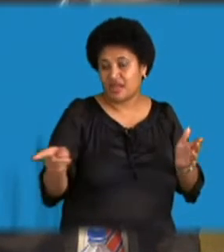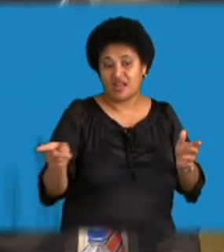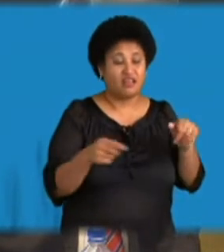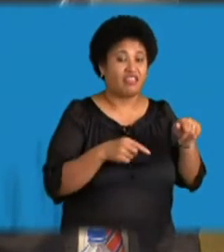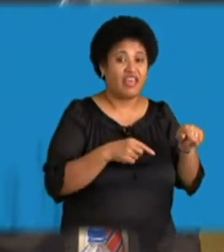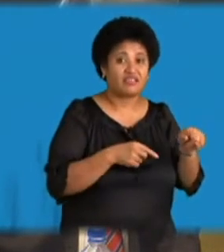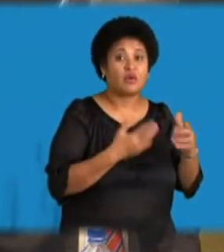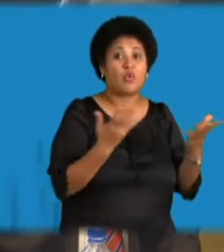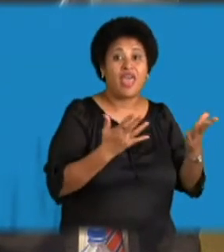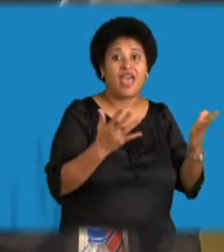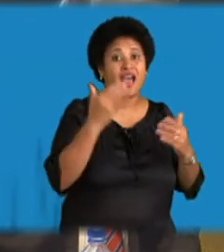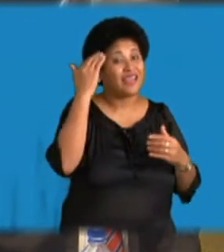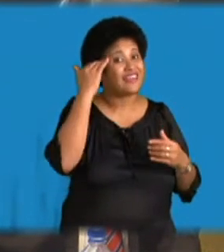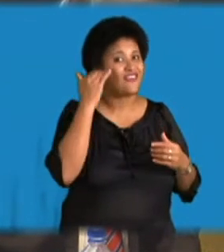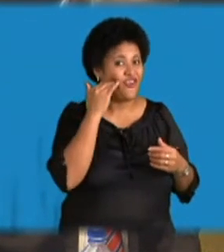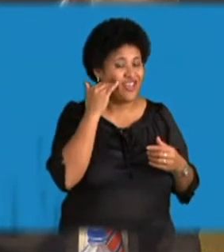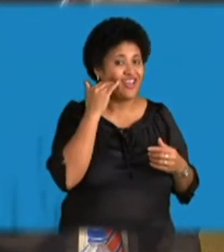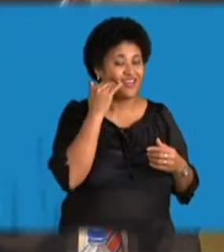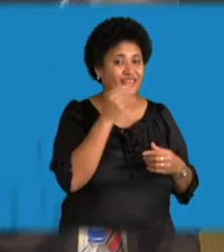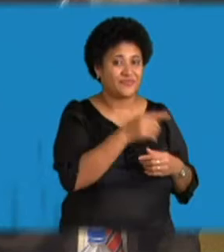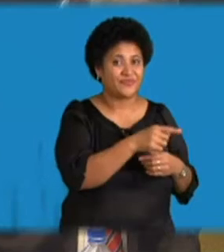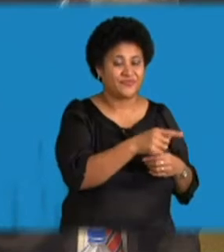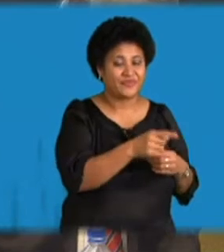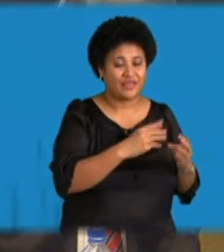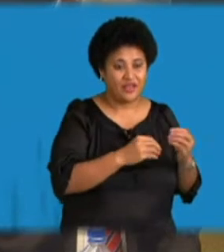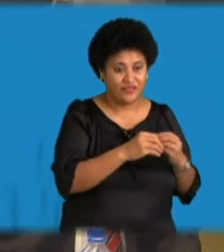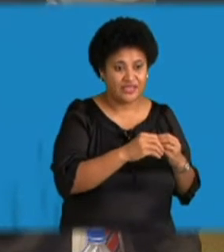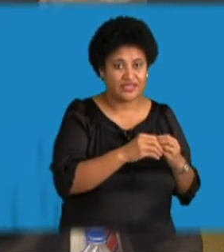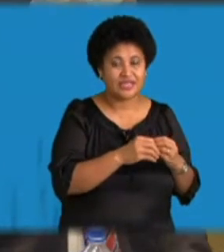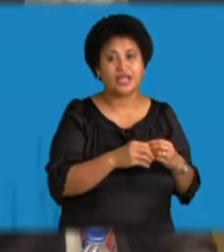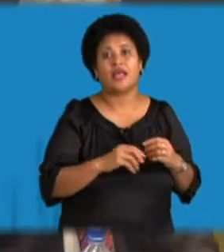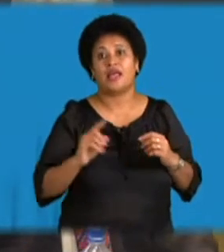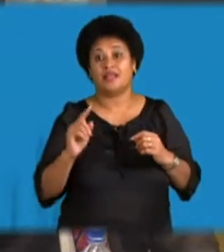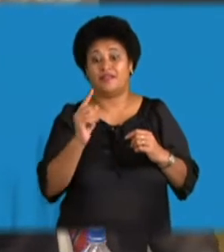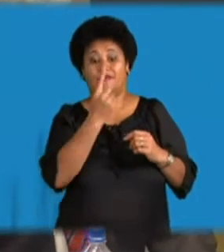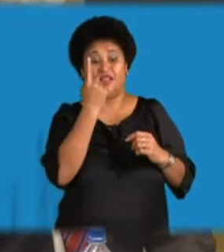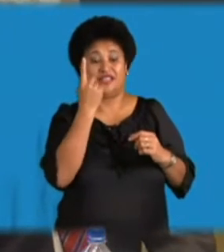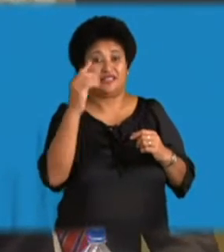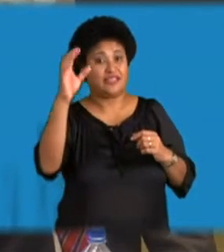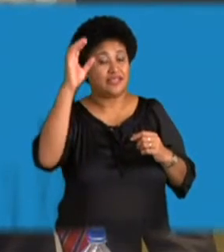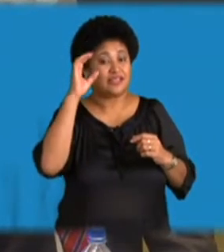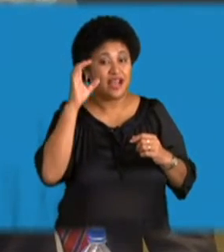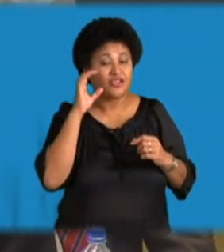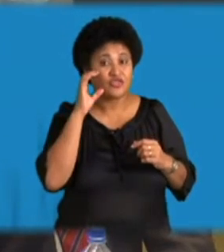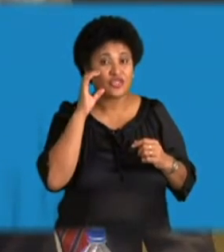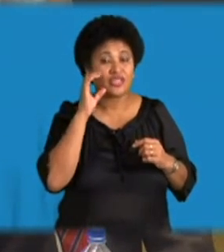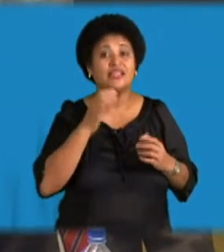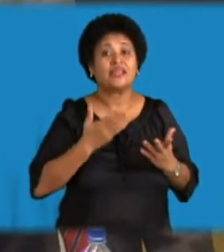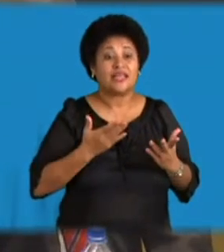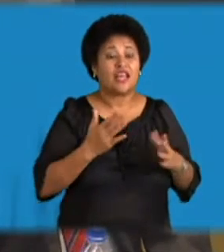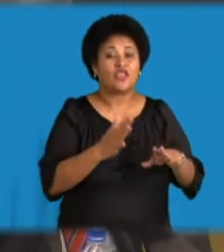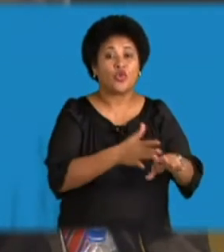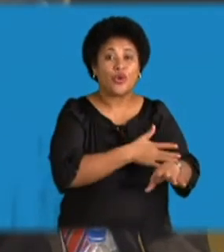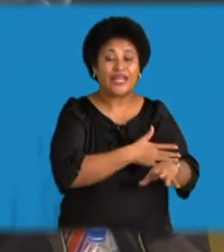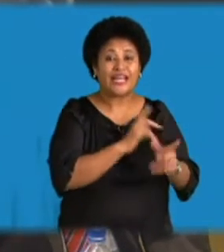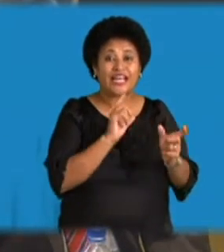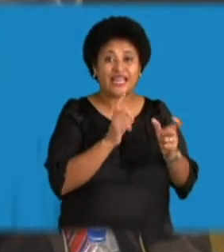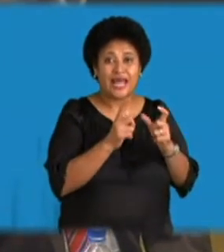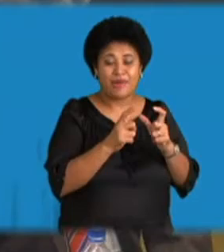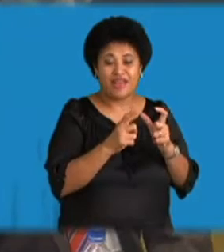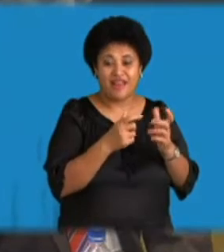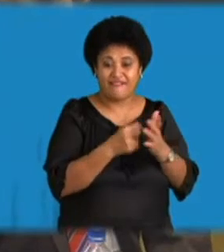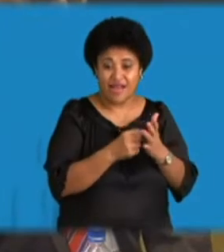Korea. And recently, Fiji was the only, the first country to be able to access the Green Climate Fund